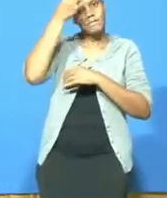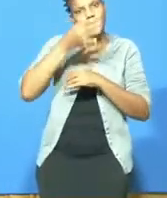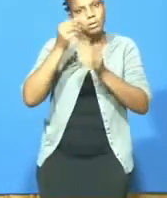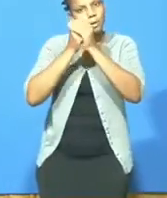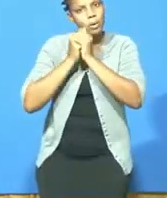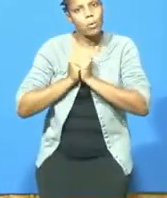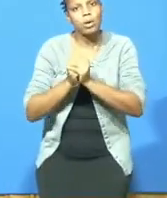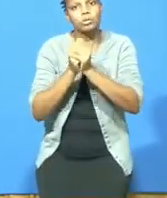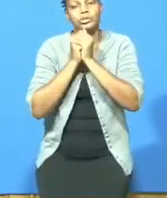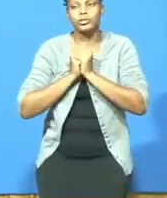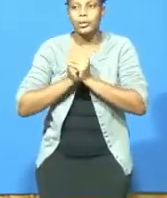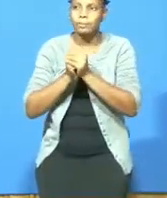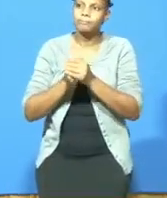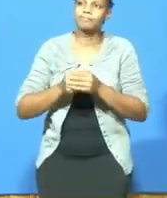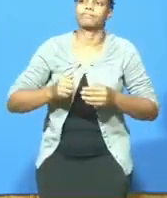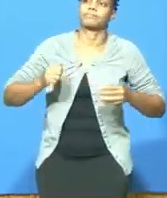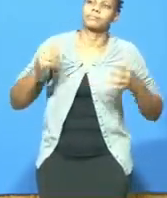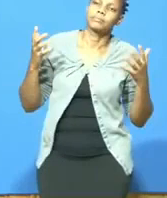worship.